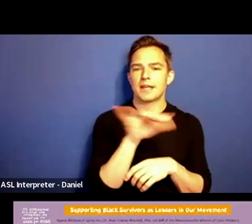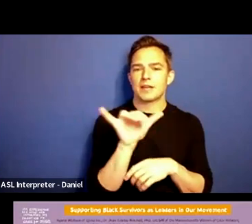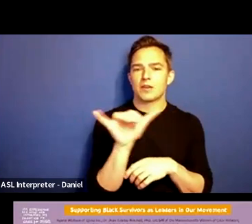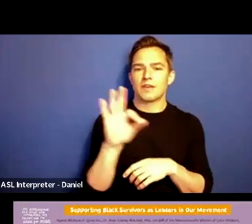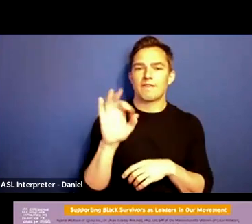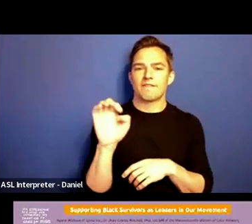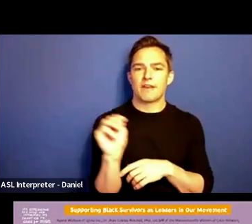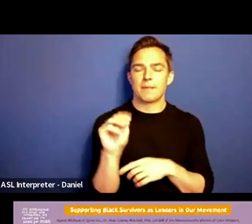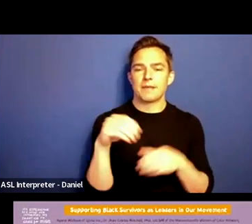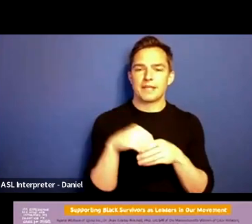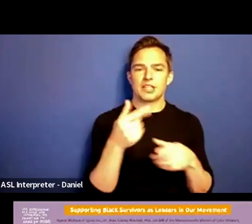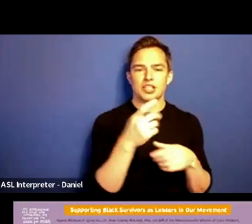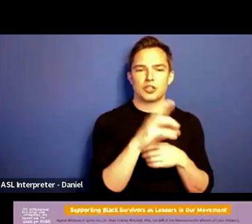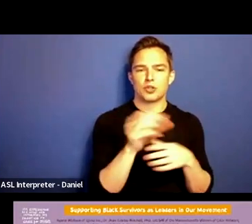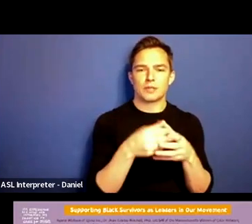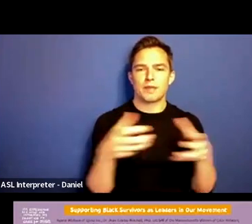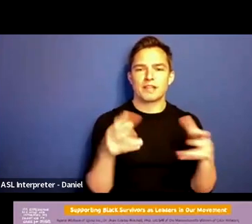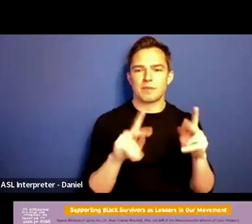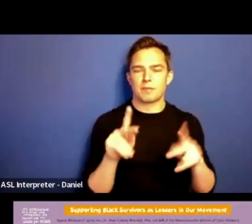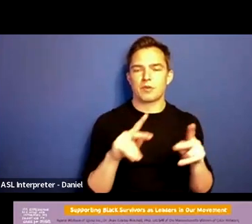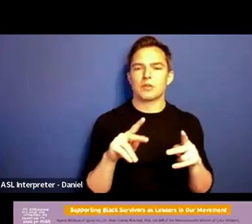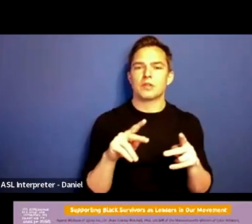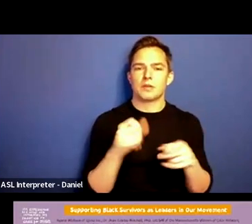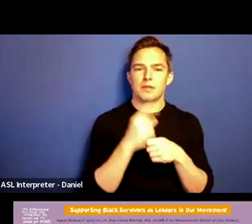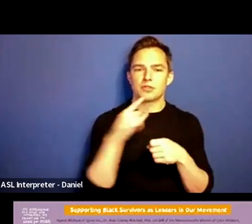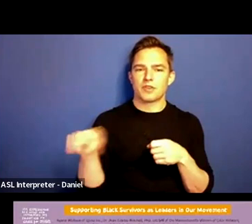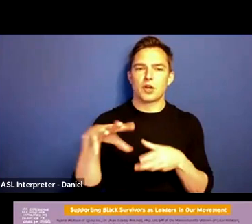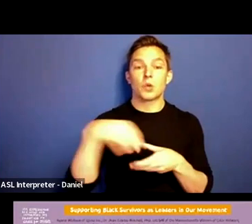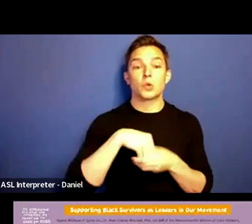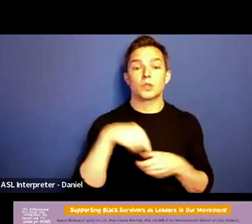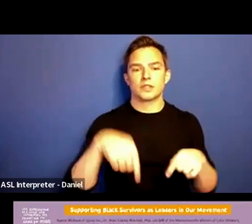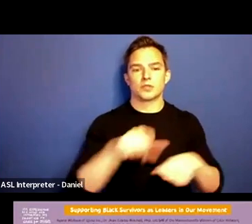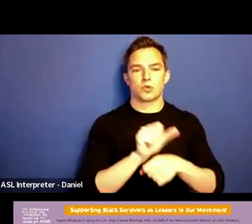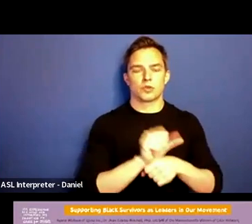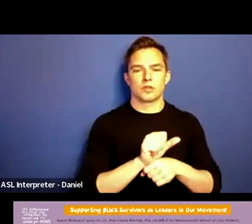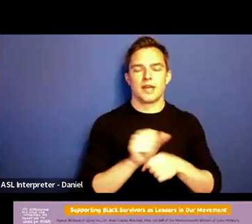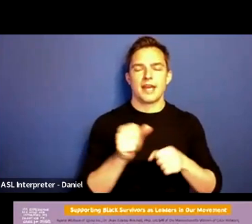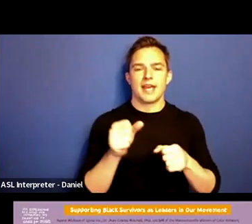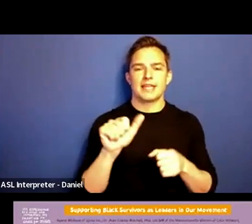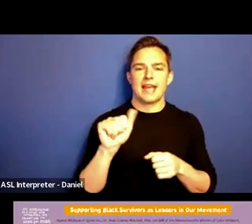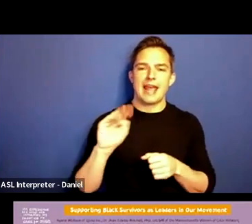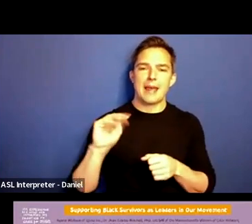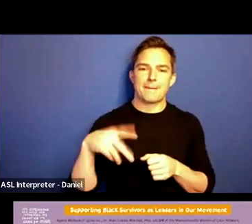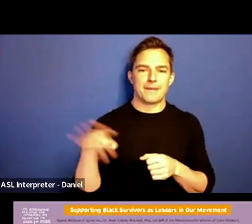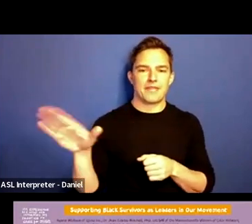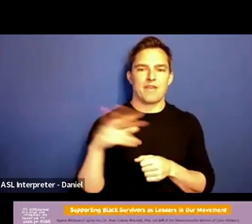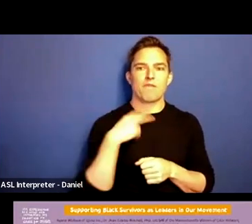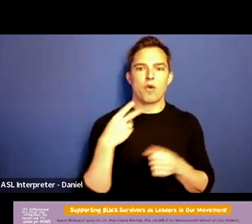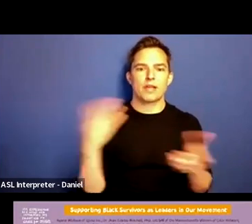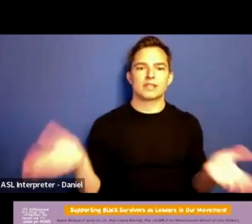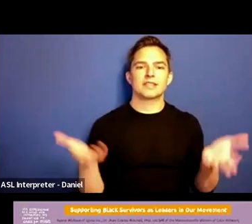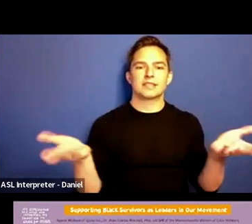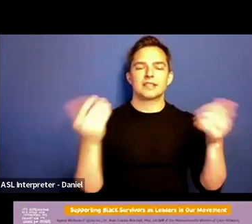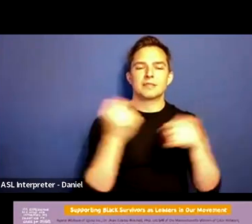gender expansive folks are included in the work, it's important that we amplify their voices and make these spaces safe enough for them to